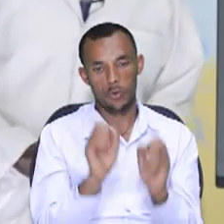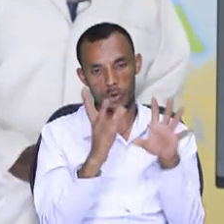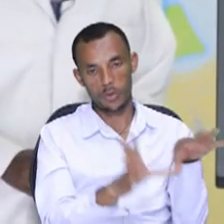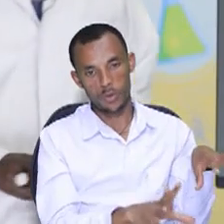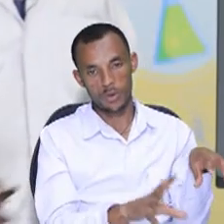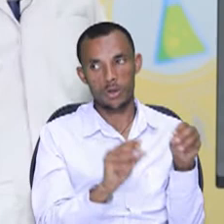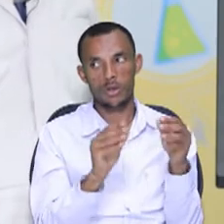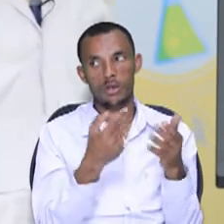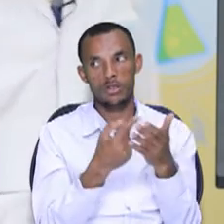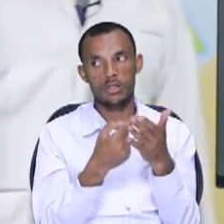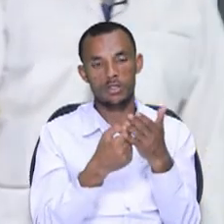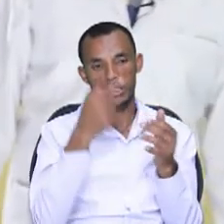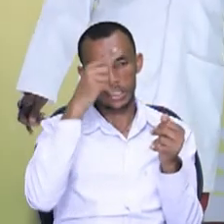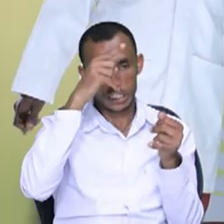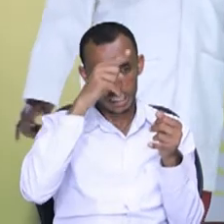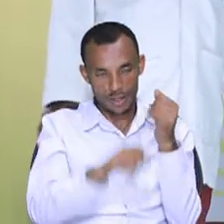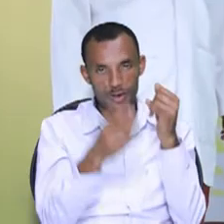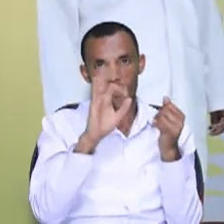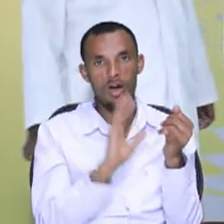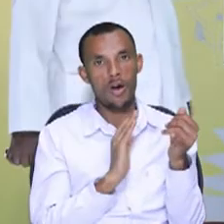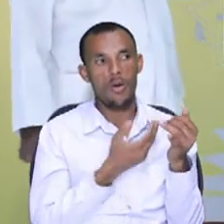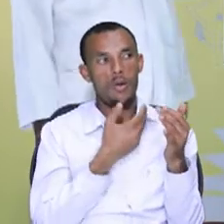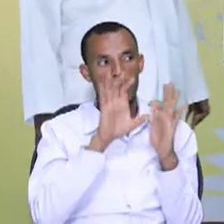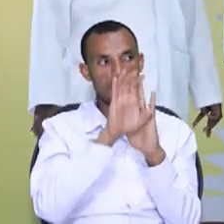Okay, students, I think this is the end of our lesson.